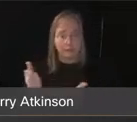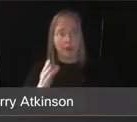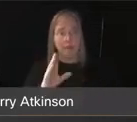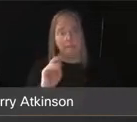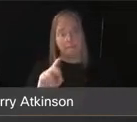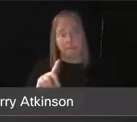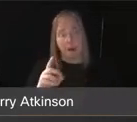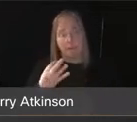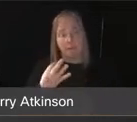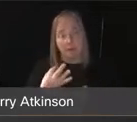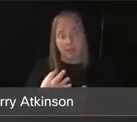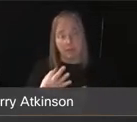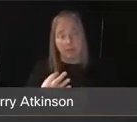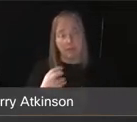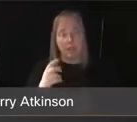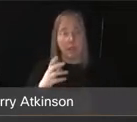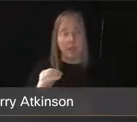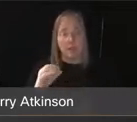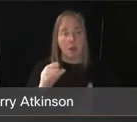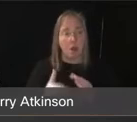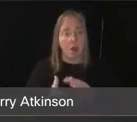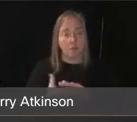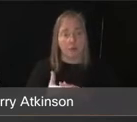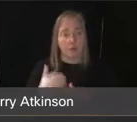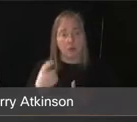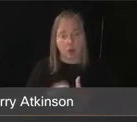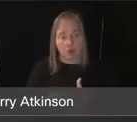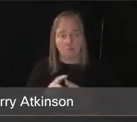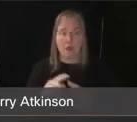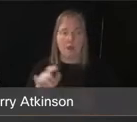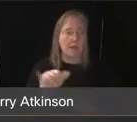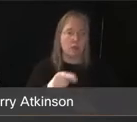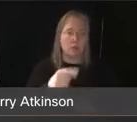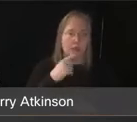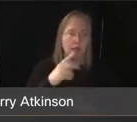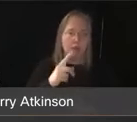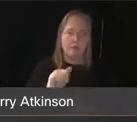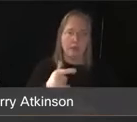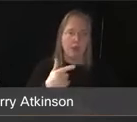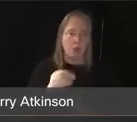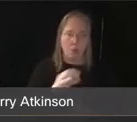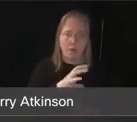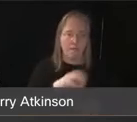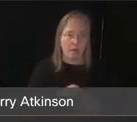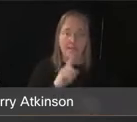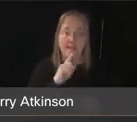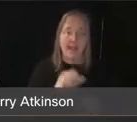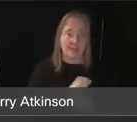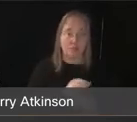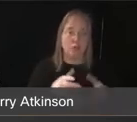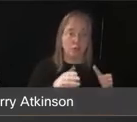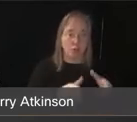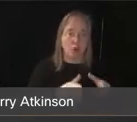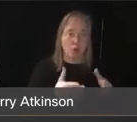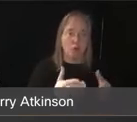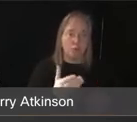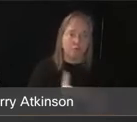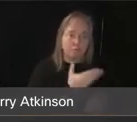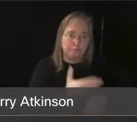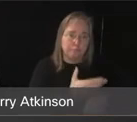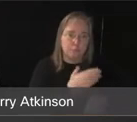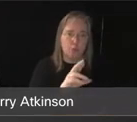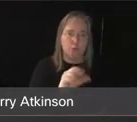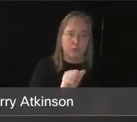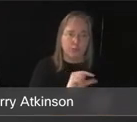funding and operating costs, but there's also PAYGO, like you said, involved in the actual road resurfacing and so forth. So,